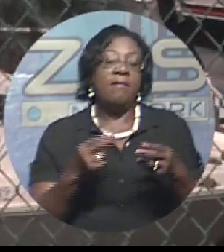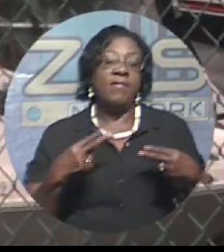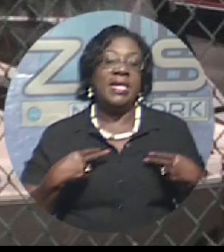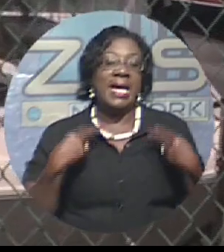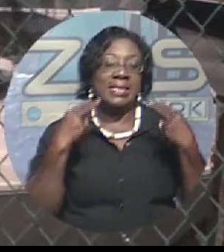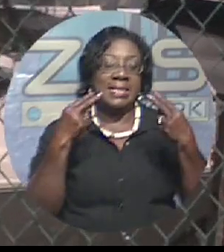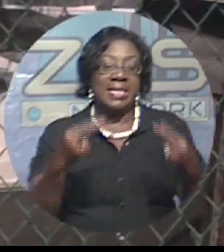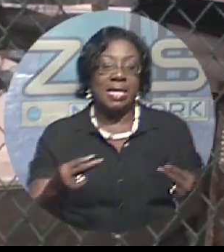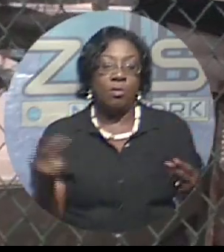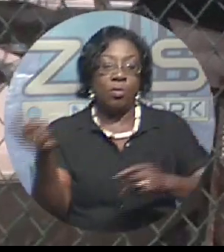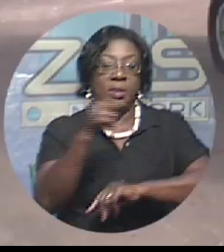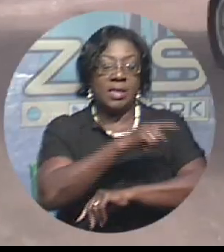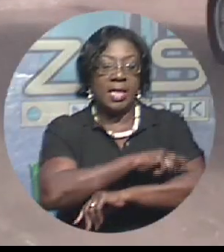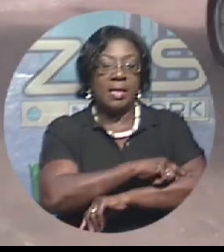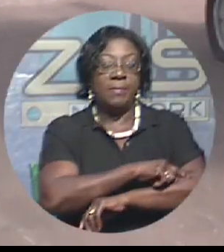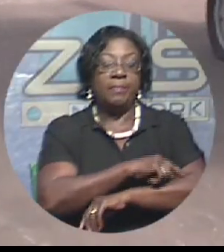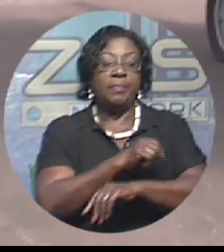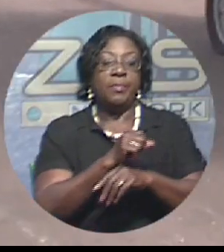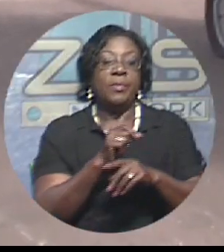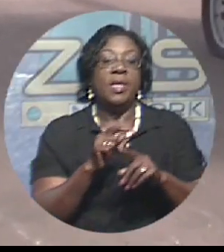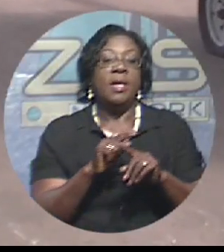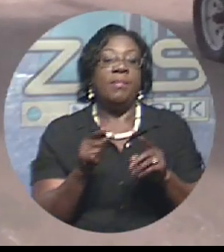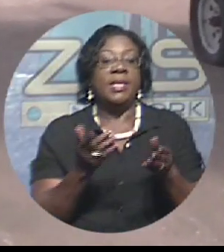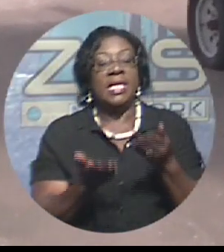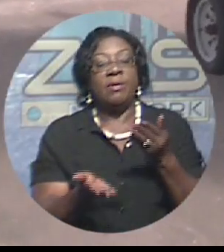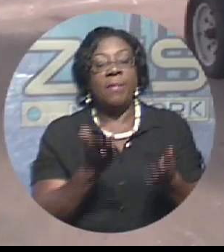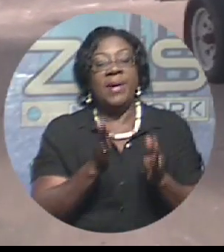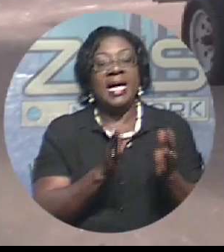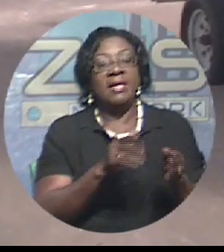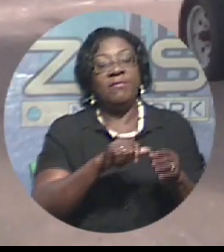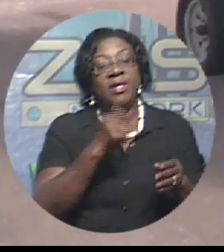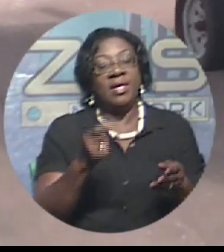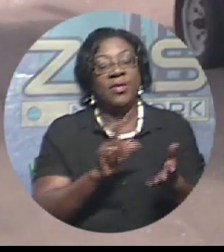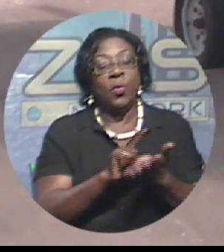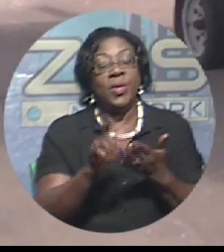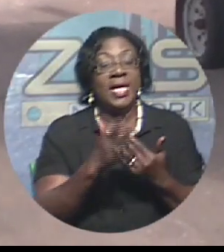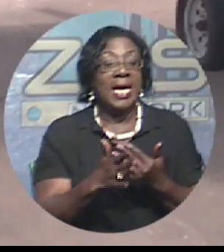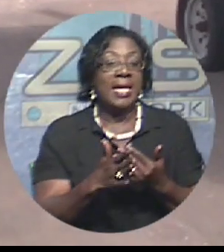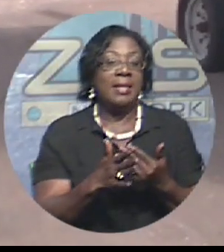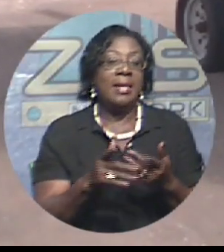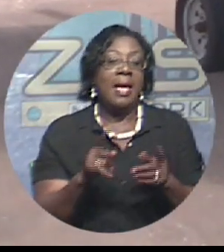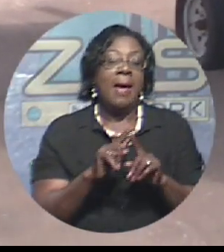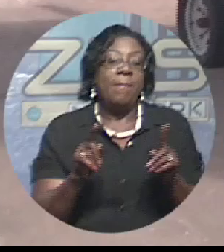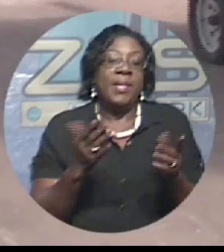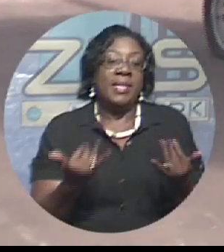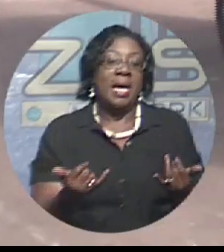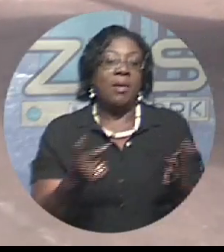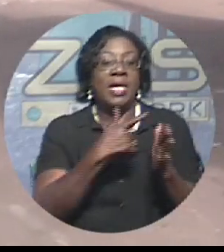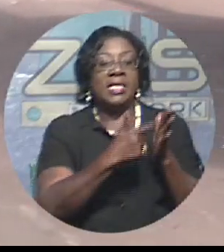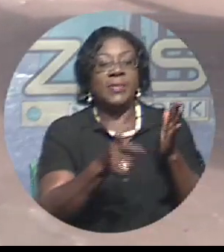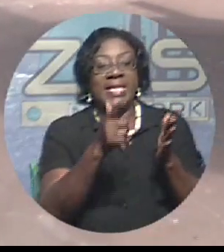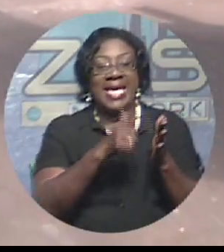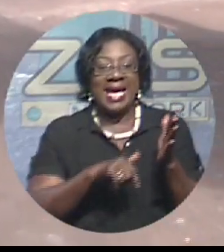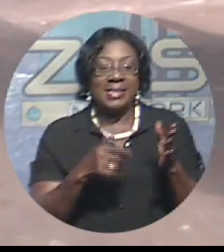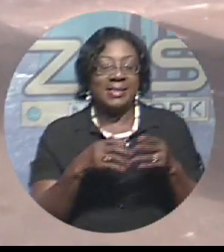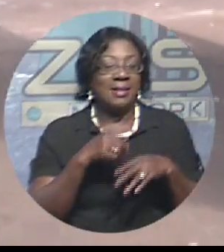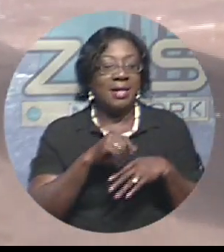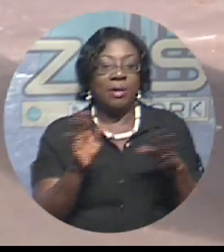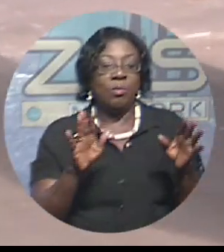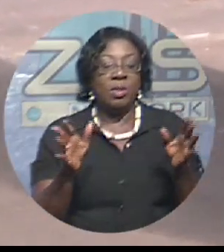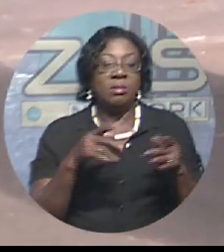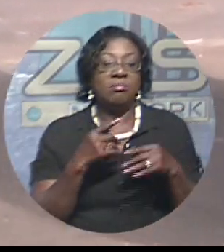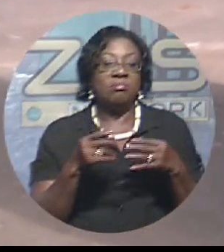was some talk about moving the regatta to another weekend, but after consultation with the relevant authorities, it has been cancelled and will return